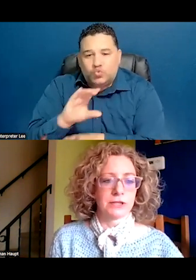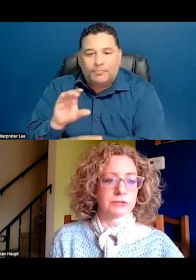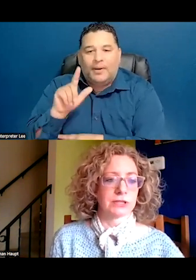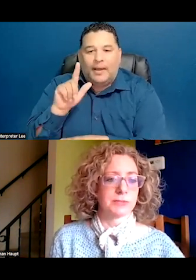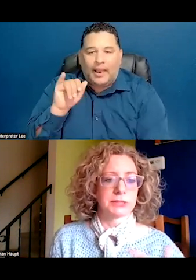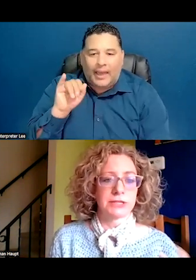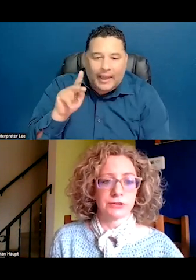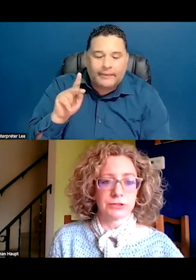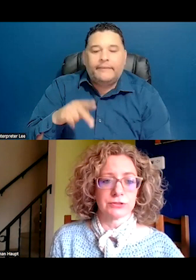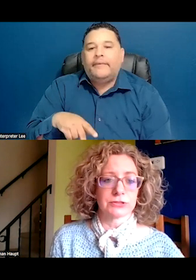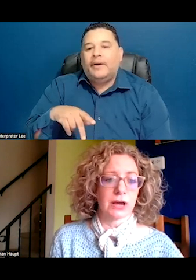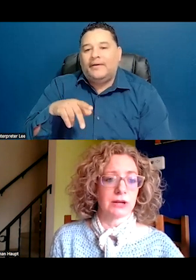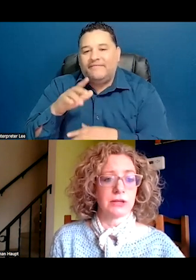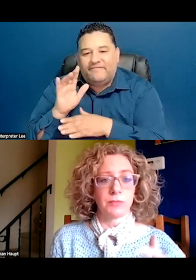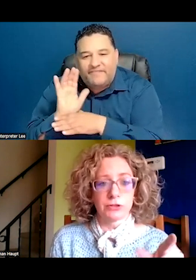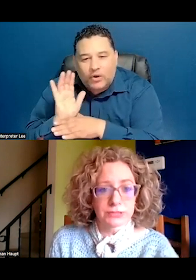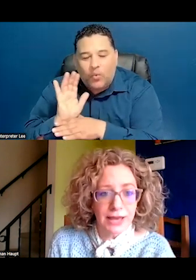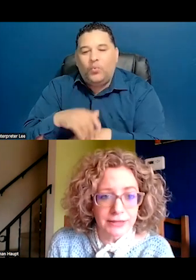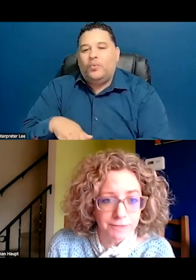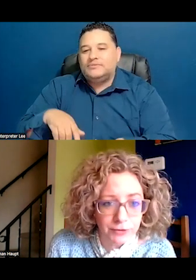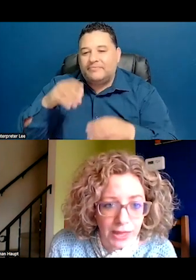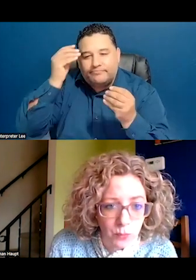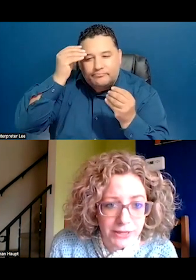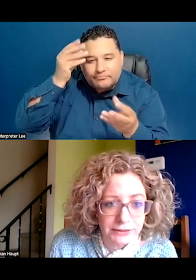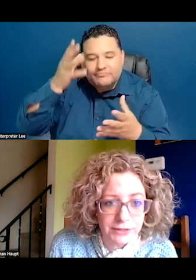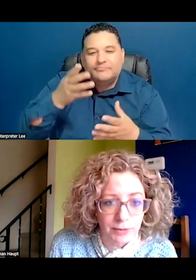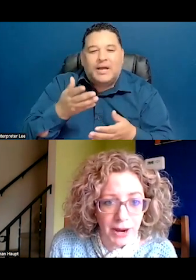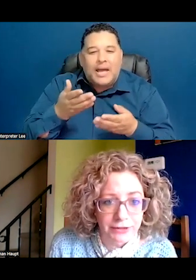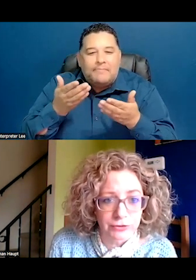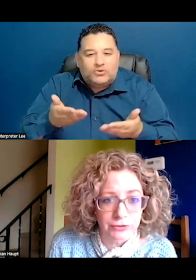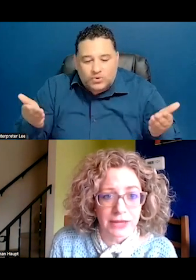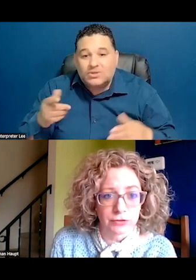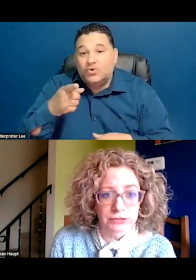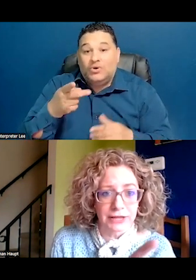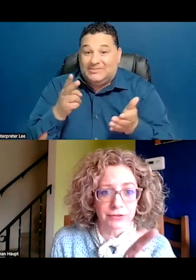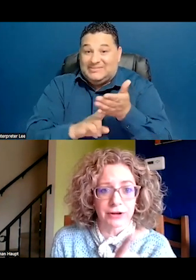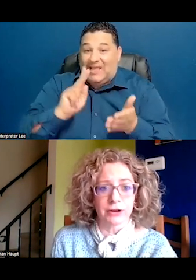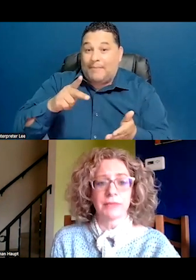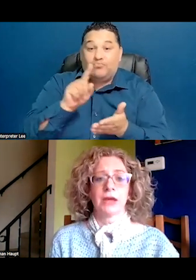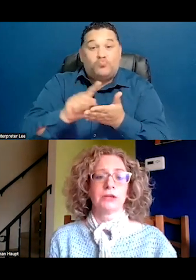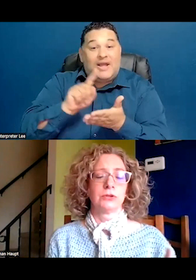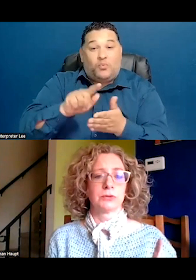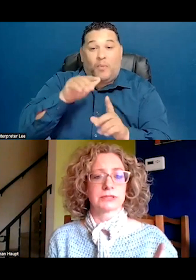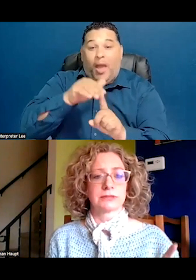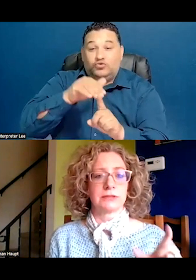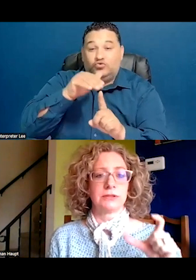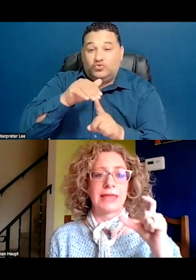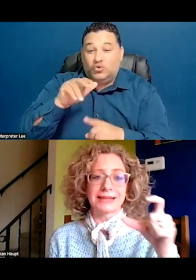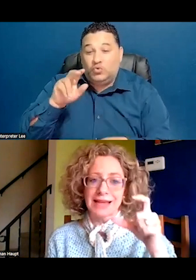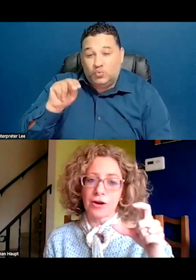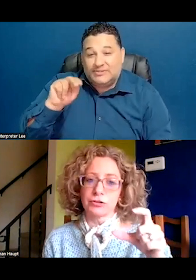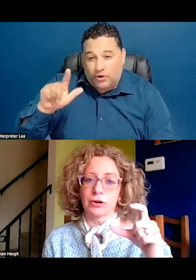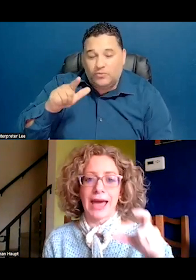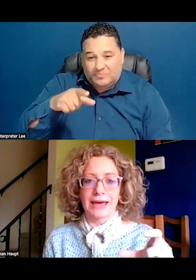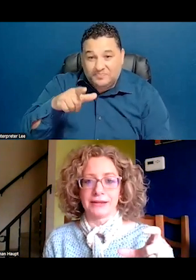the videos and the materials. When you sign up for that weekly reminder and that newsletter there,